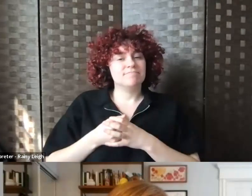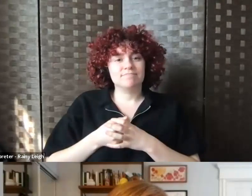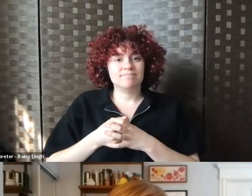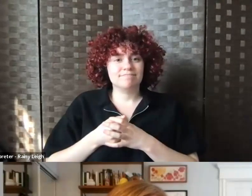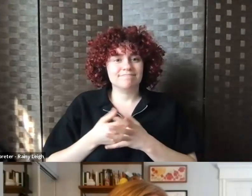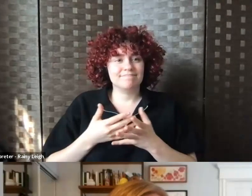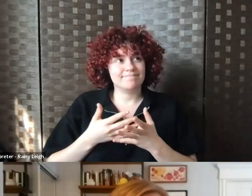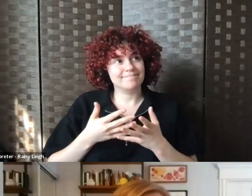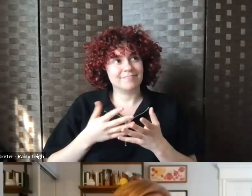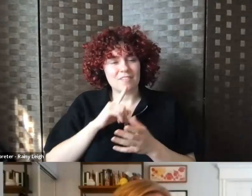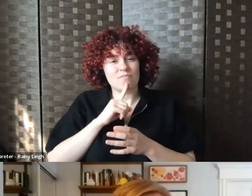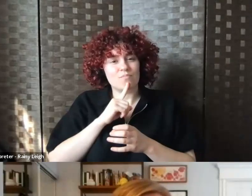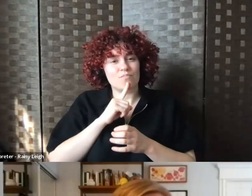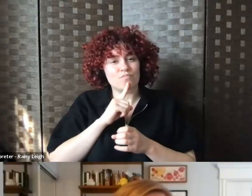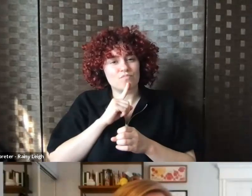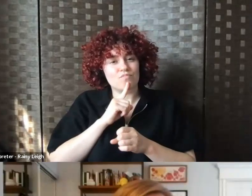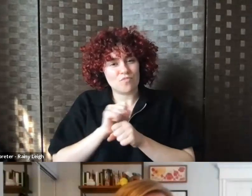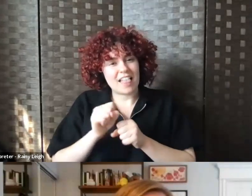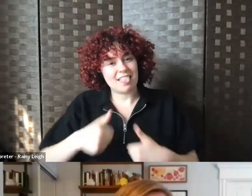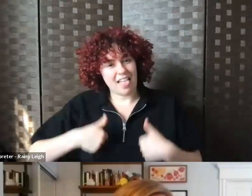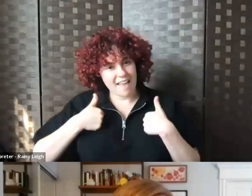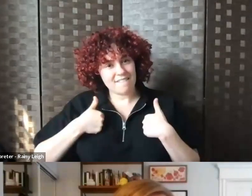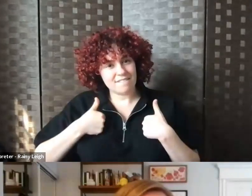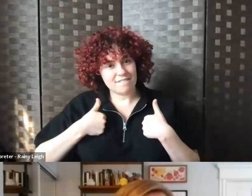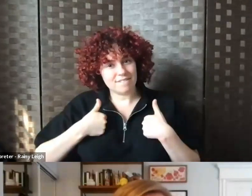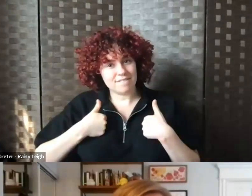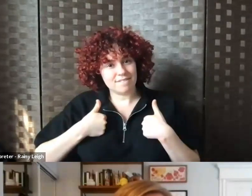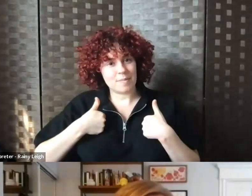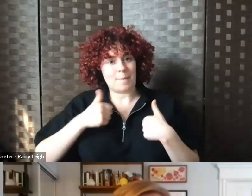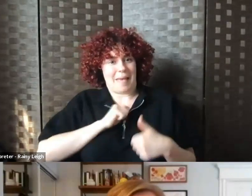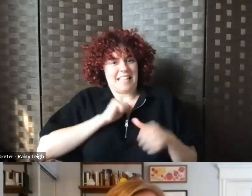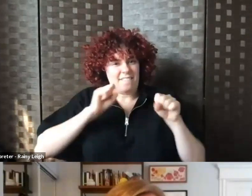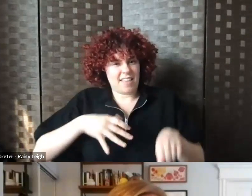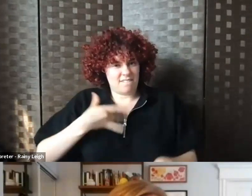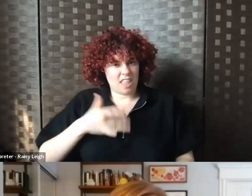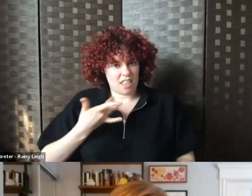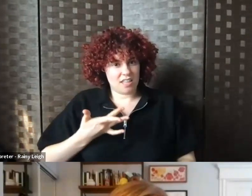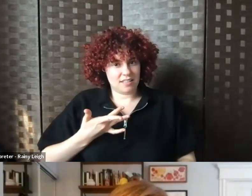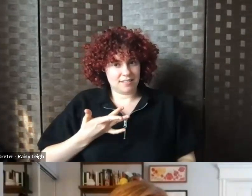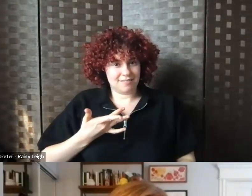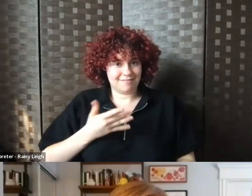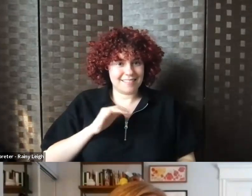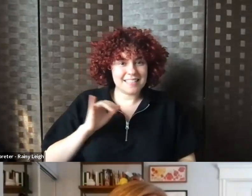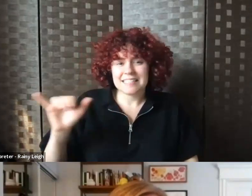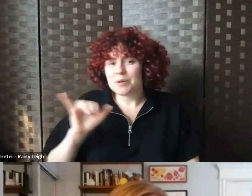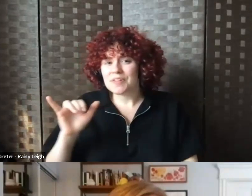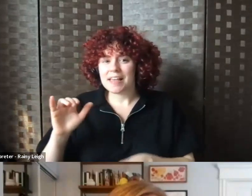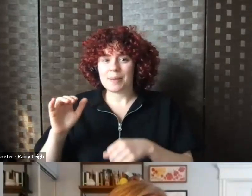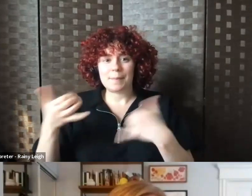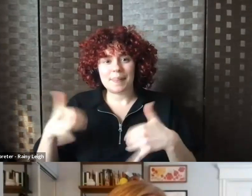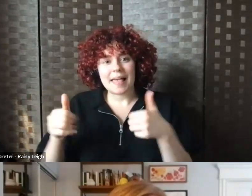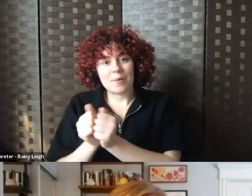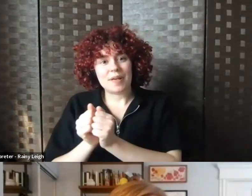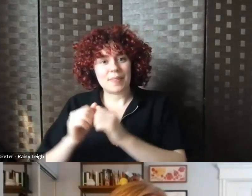malleable, maybe. Just like these are things that I can think about that you can play with, sort of like playing with blocks. Right, totally.